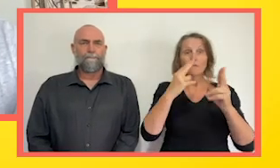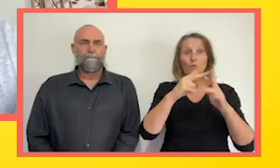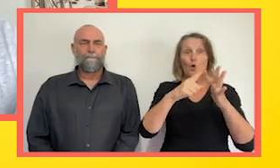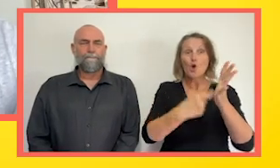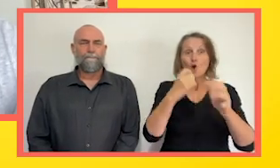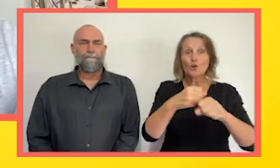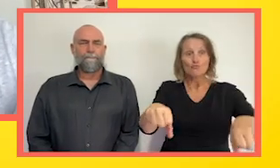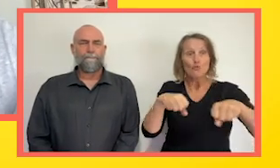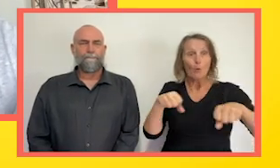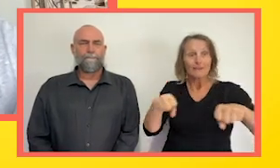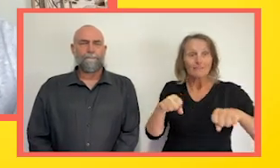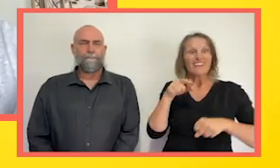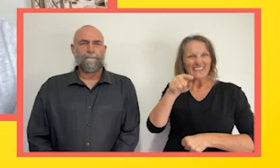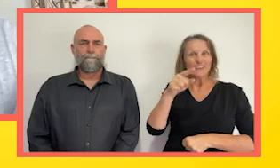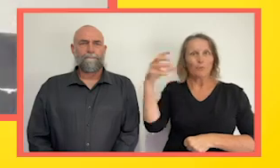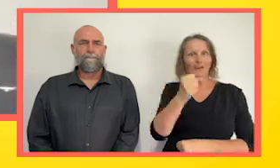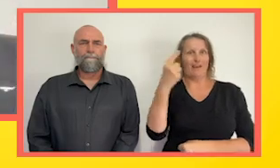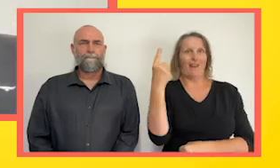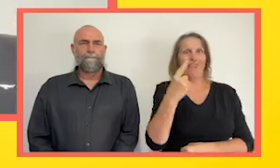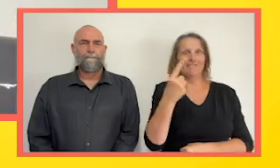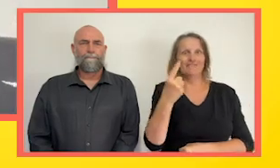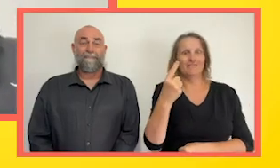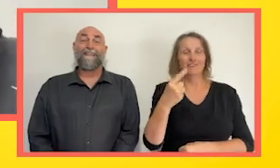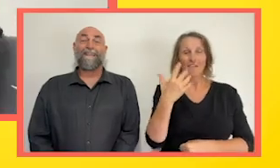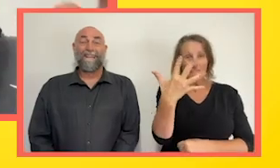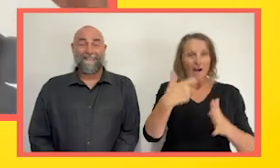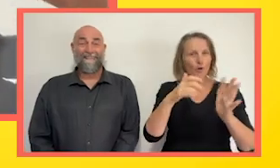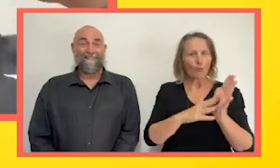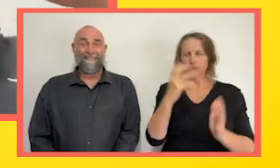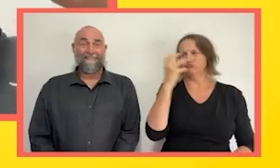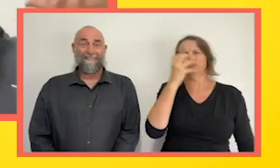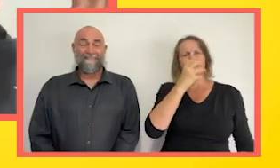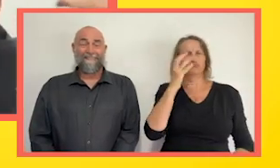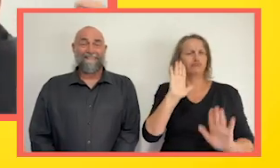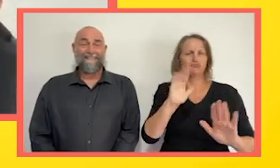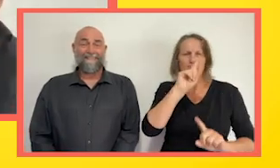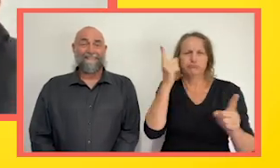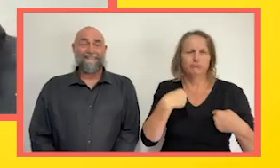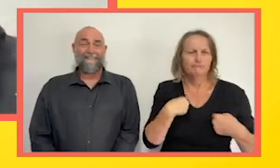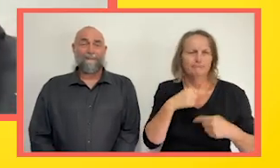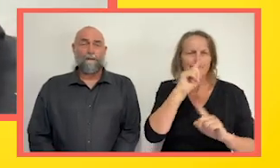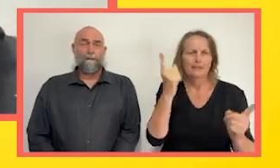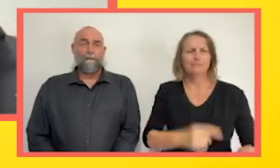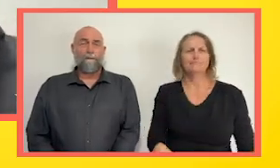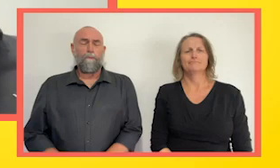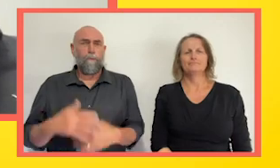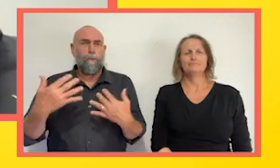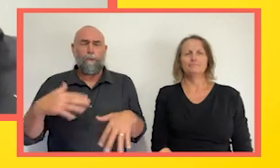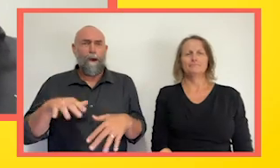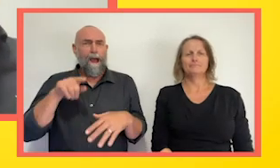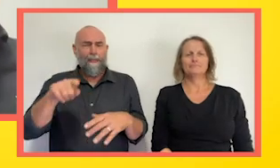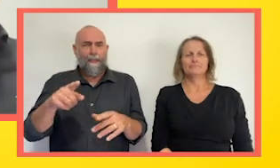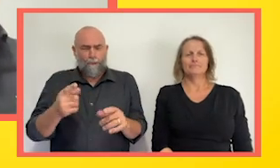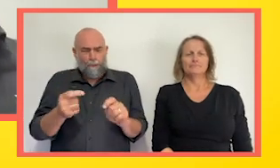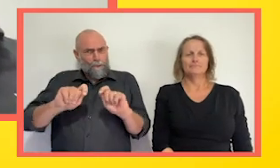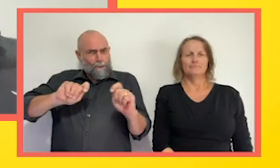world record. I don't even think I could row 5K. Like it's another one of those variations to sport